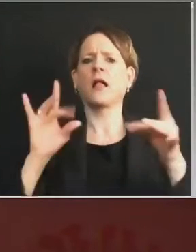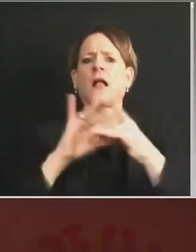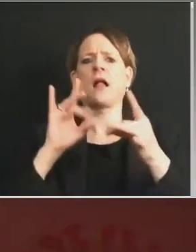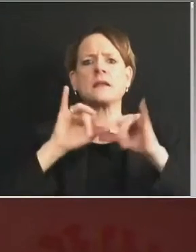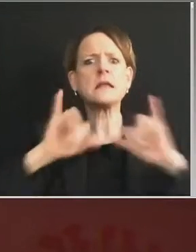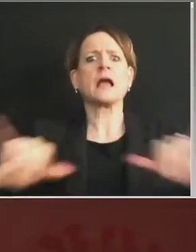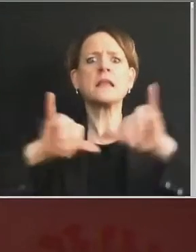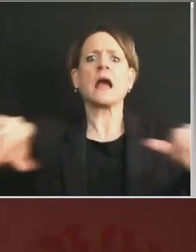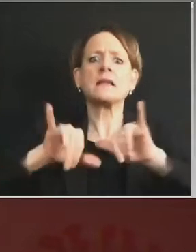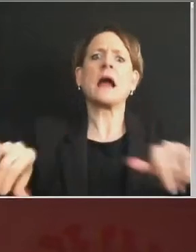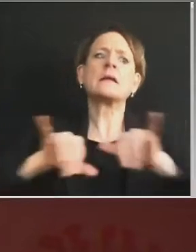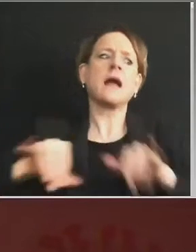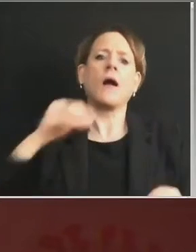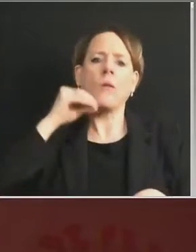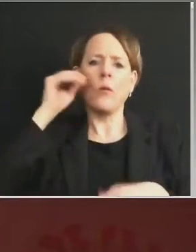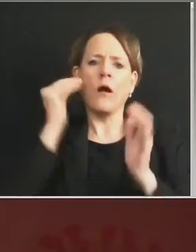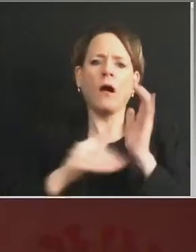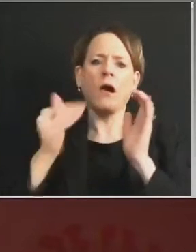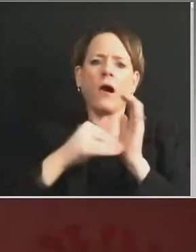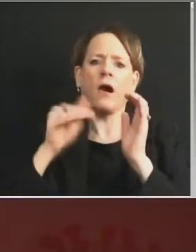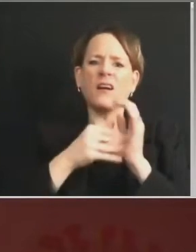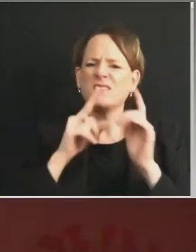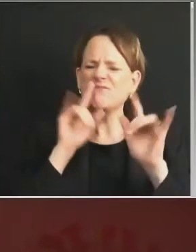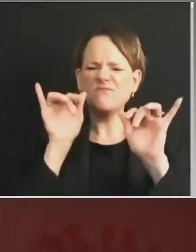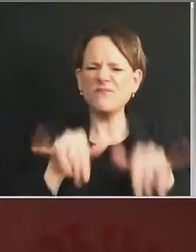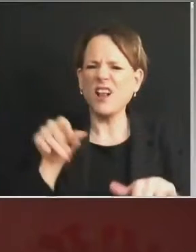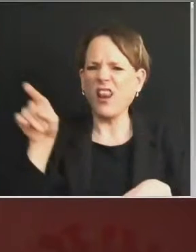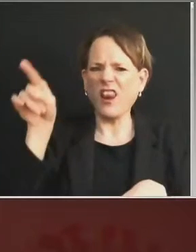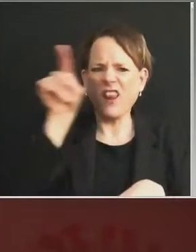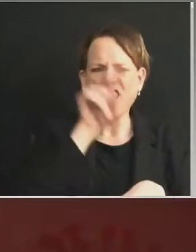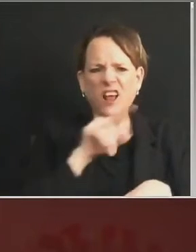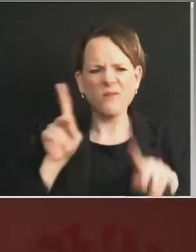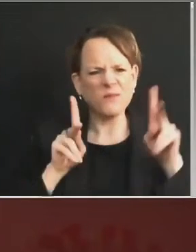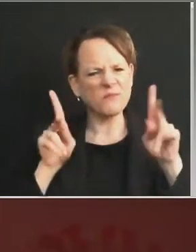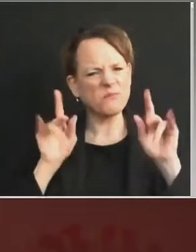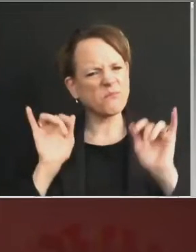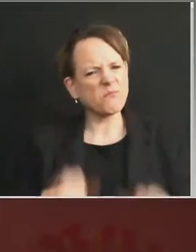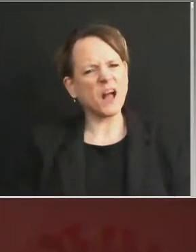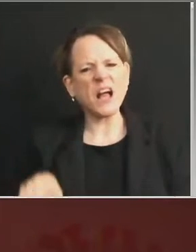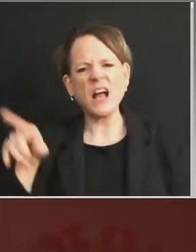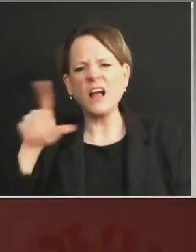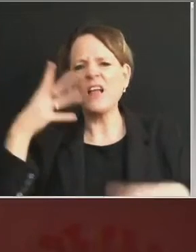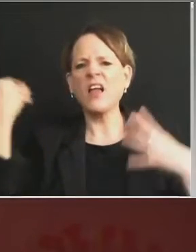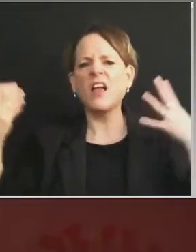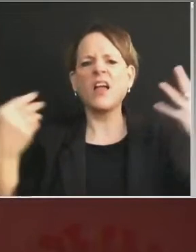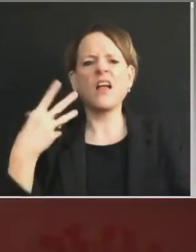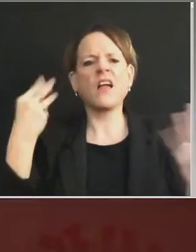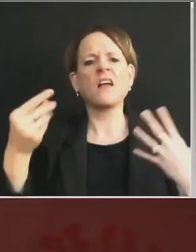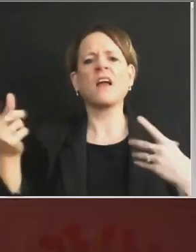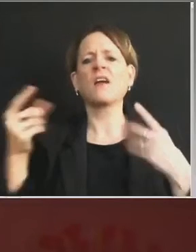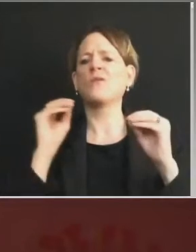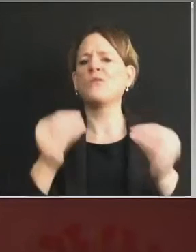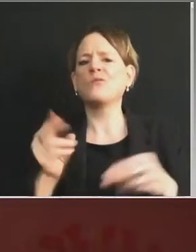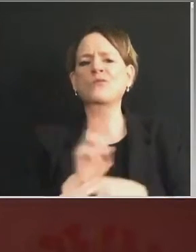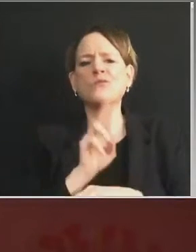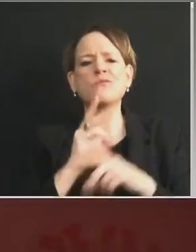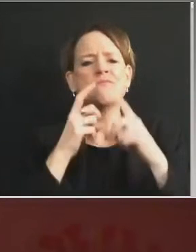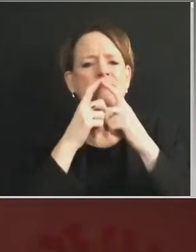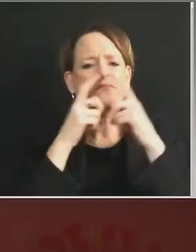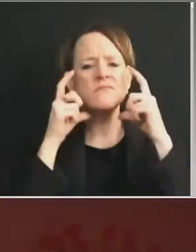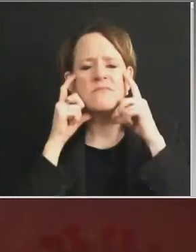challenged in court, but I'm wondering if there are any further mitigation efforts you're planning to take or to propose to the Rules